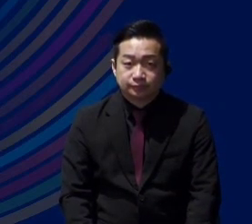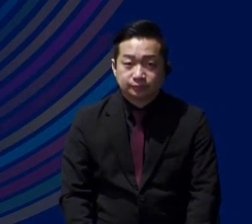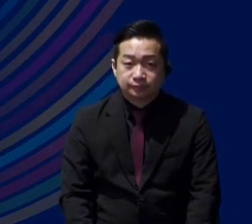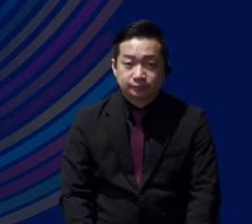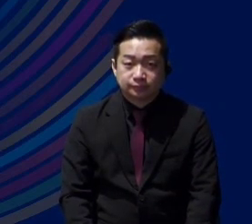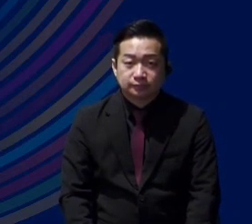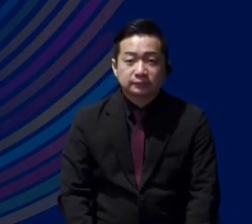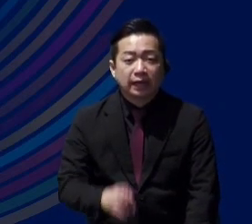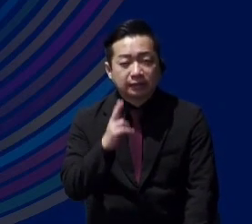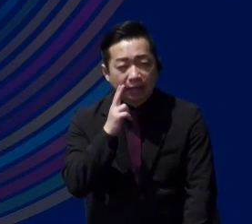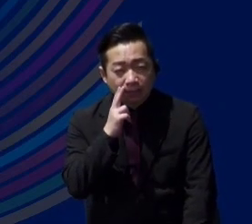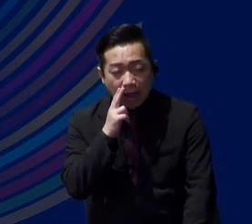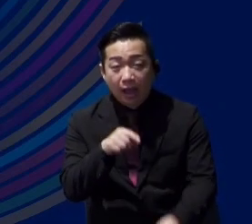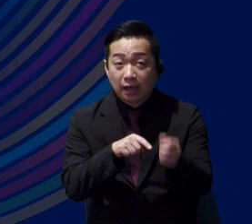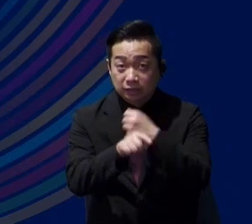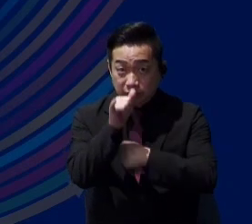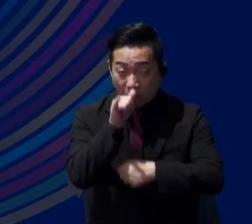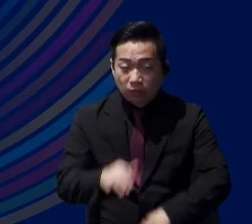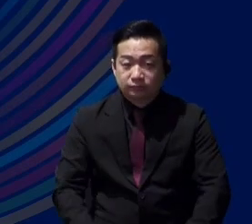some other thing like